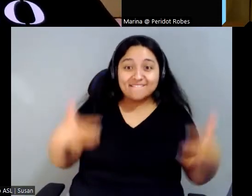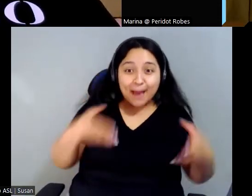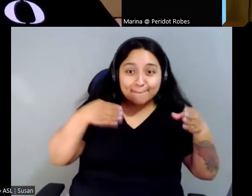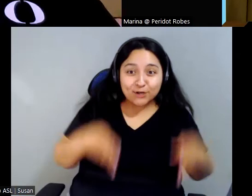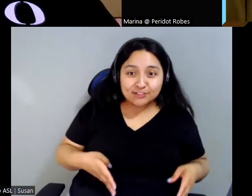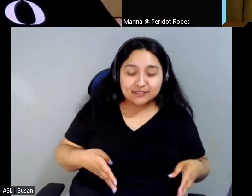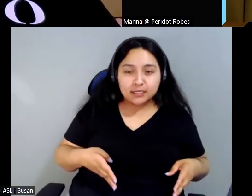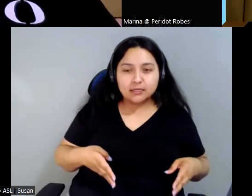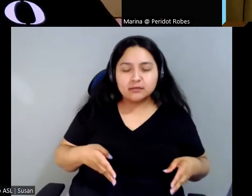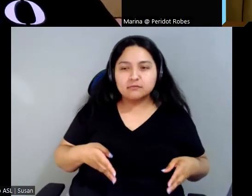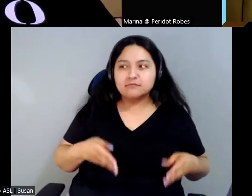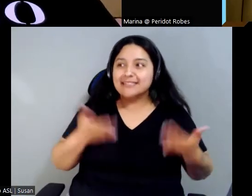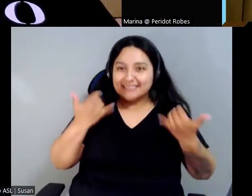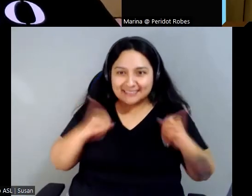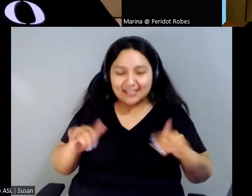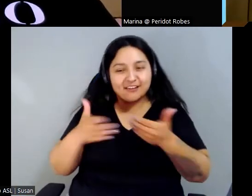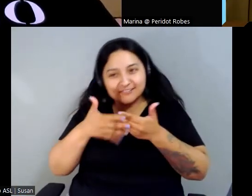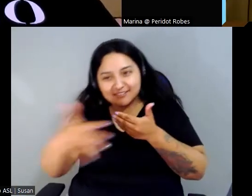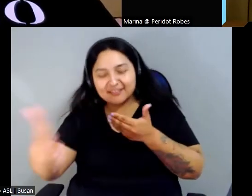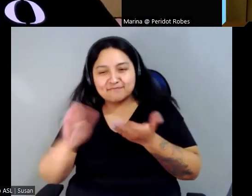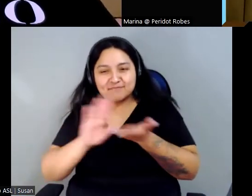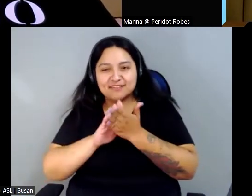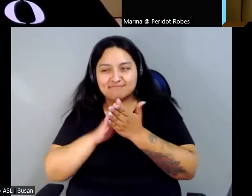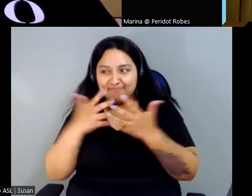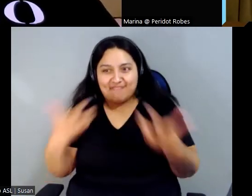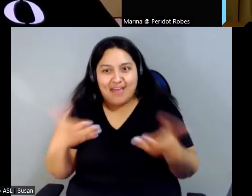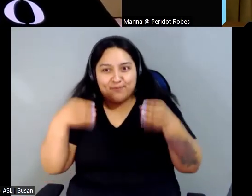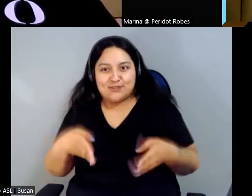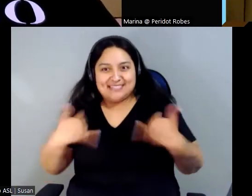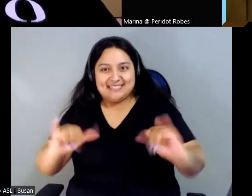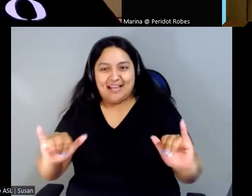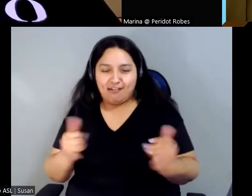fat person long after Peridot Robes, if, you know, heaven forbid.